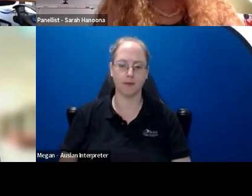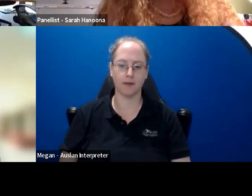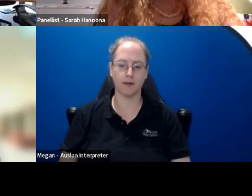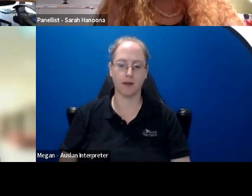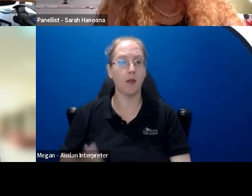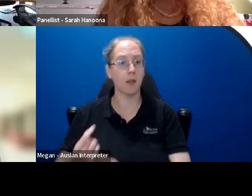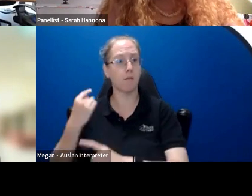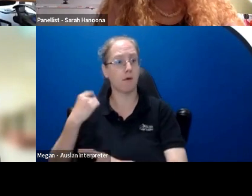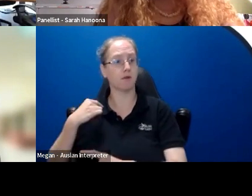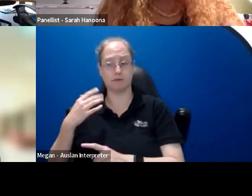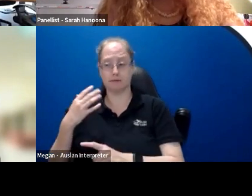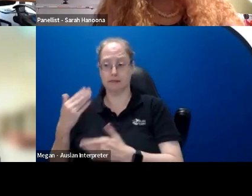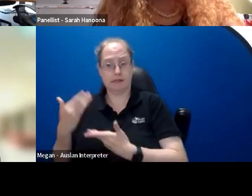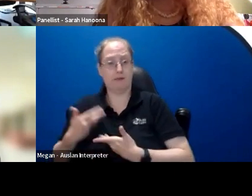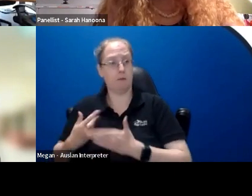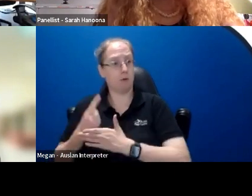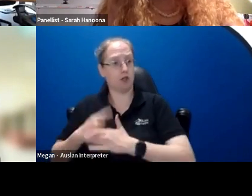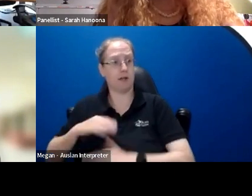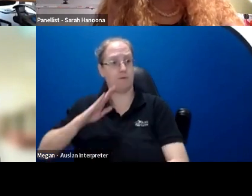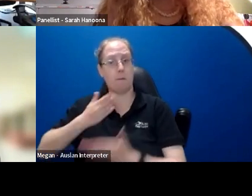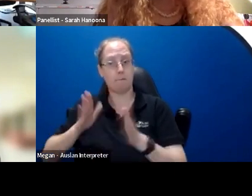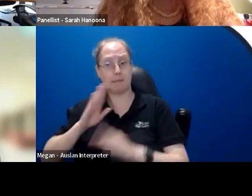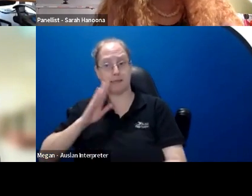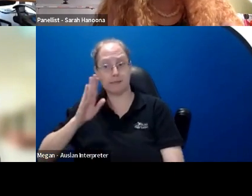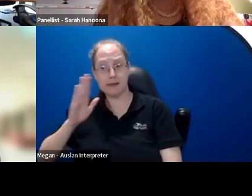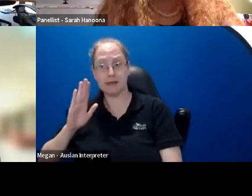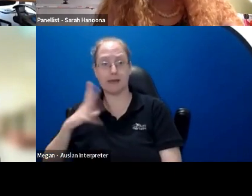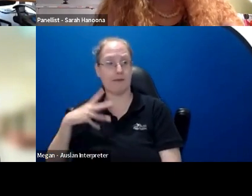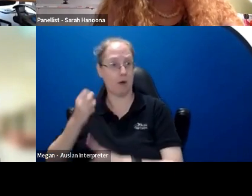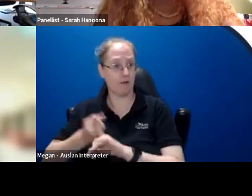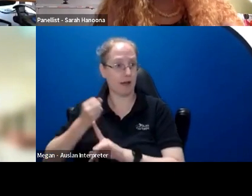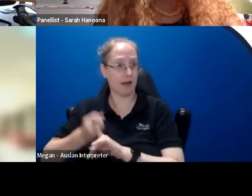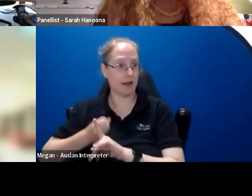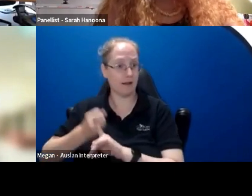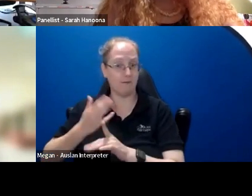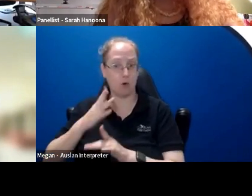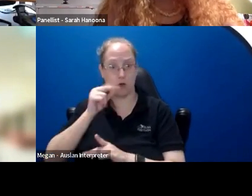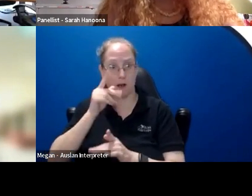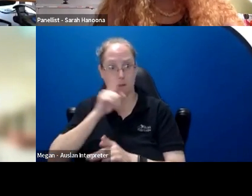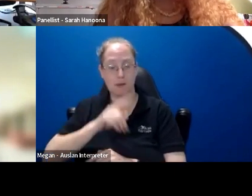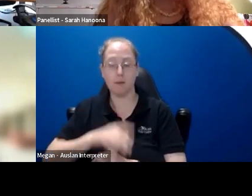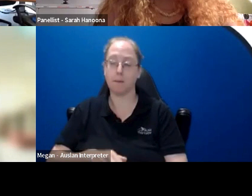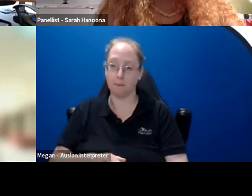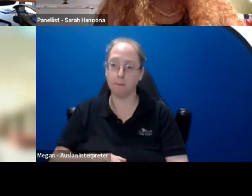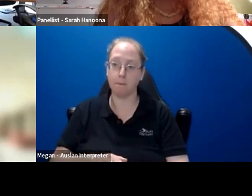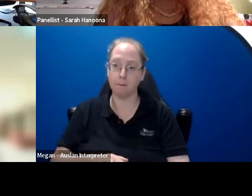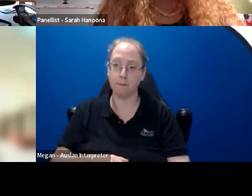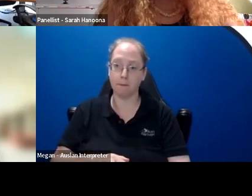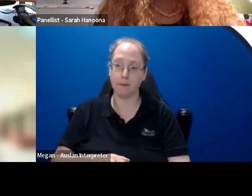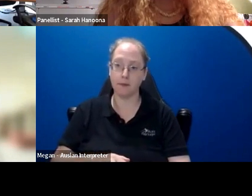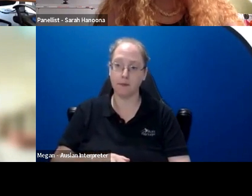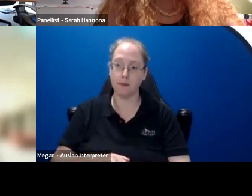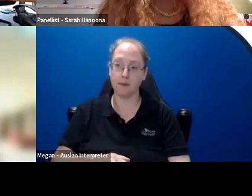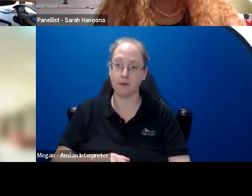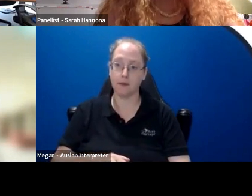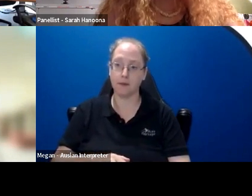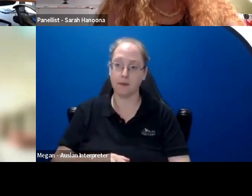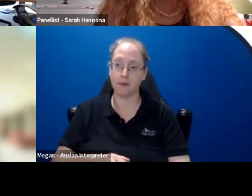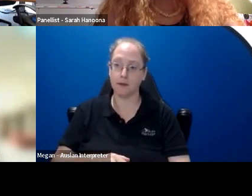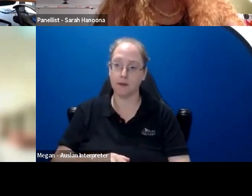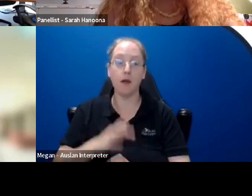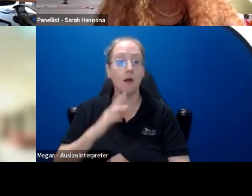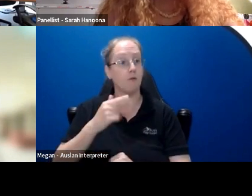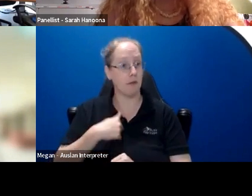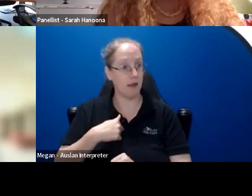public speaking and advocating for so many young people, which is like for me, each time I